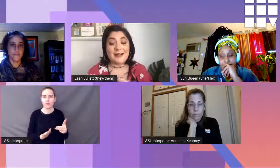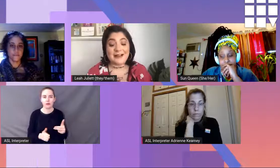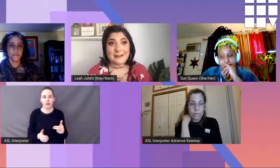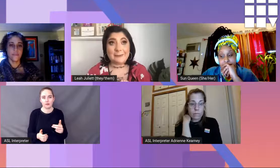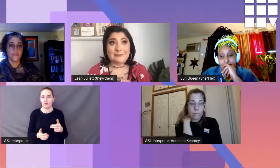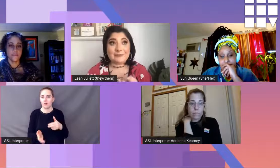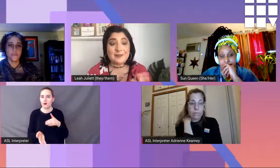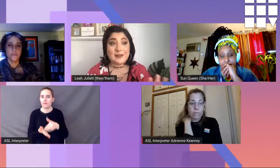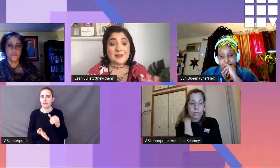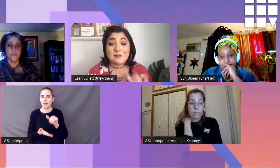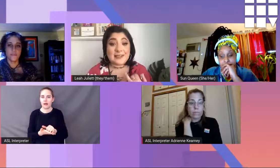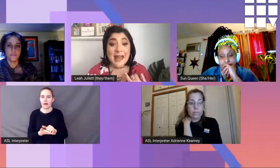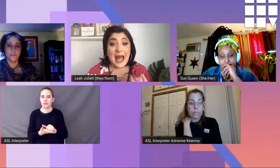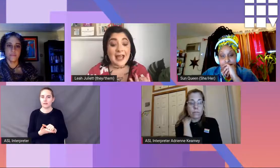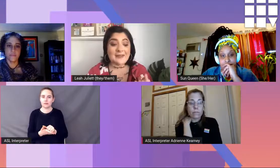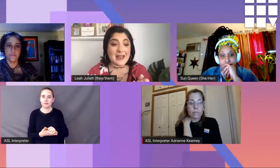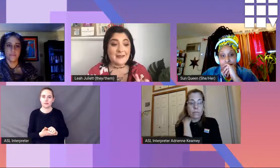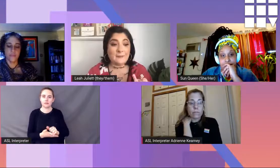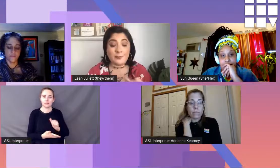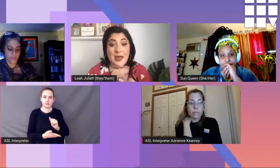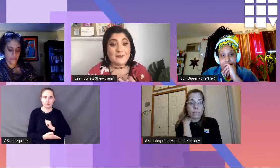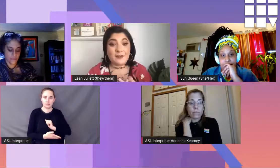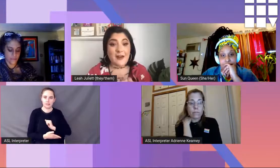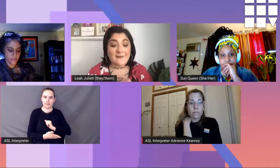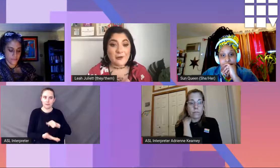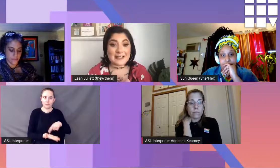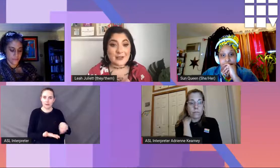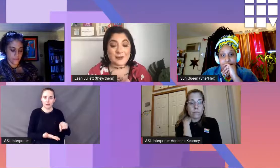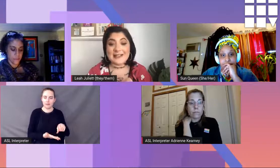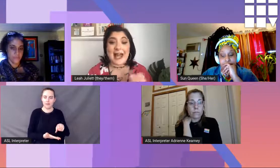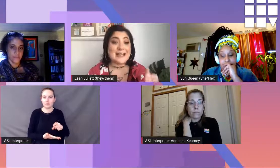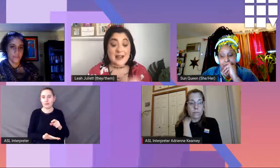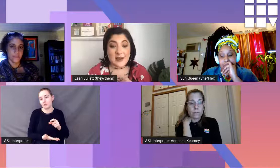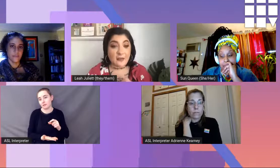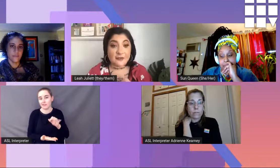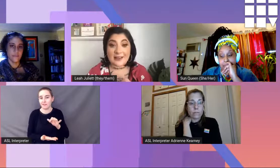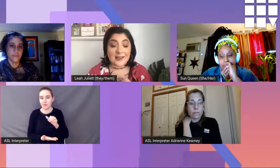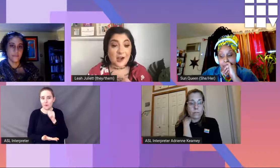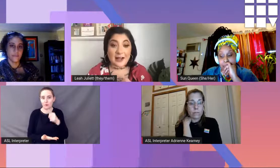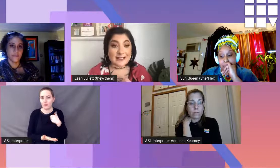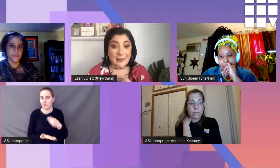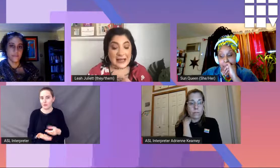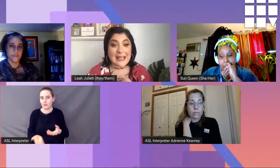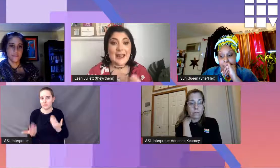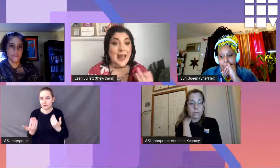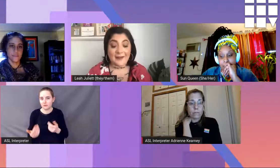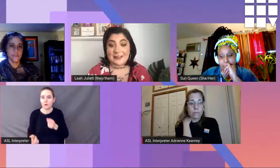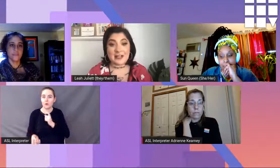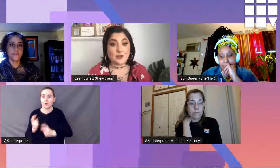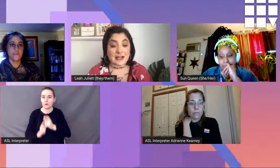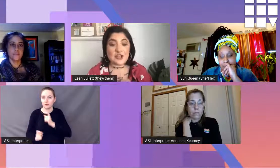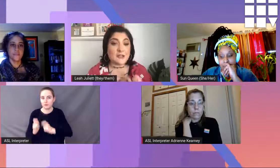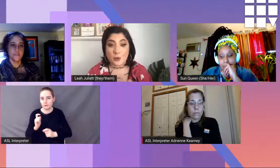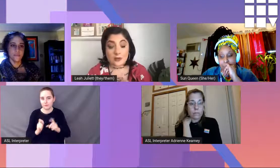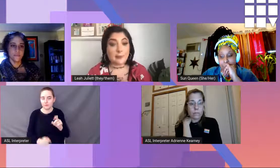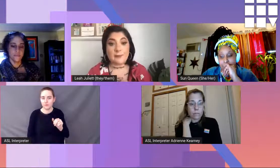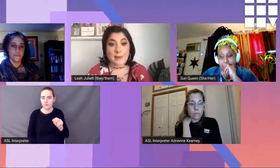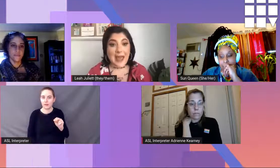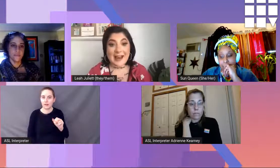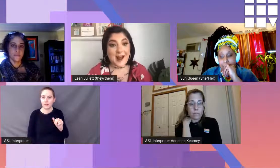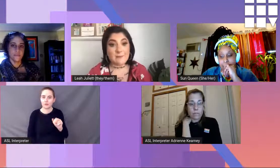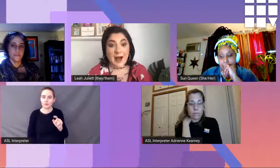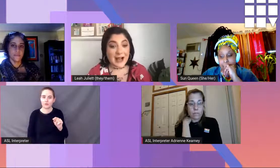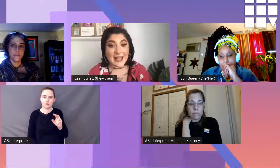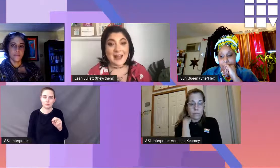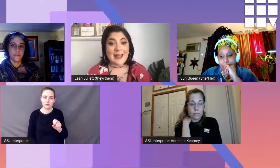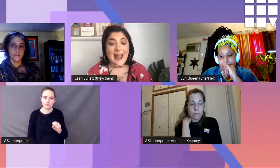people. So did that and then applied for 501c3 status, another thing that costs money, have to get donations or pay